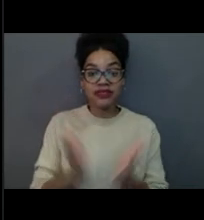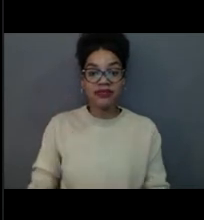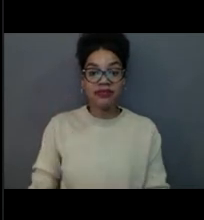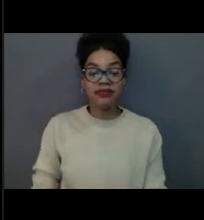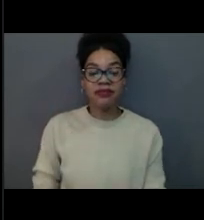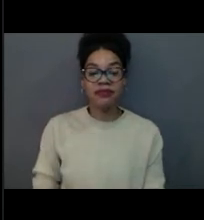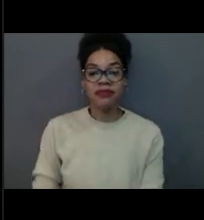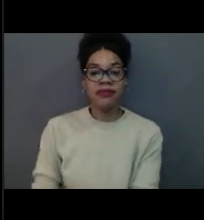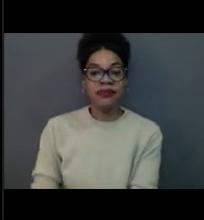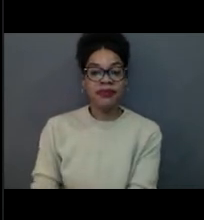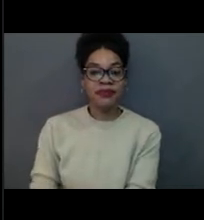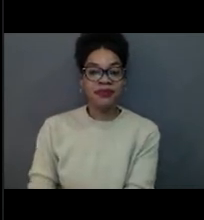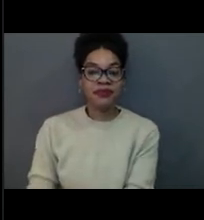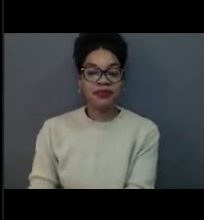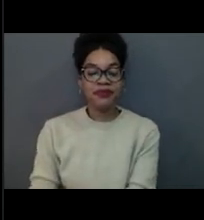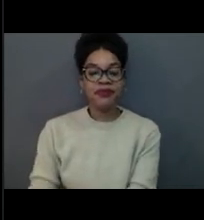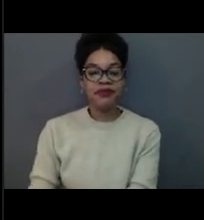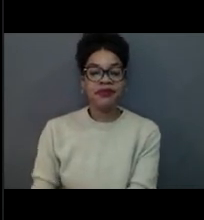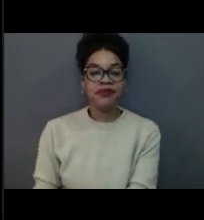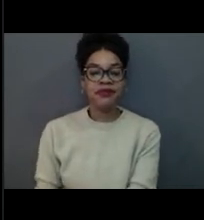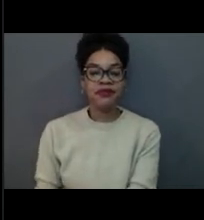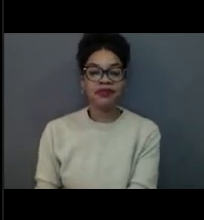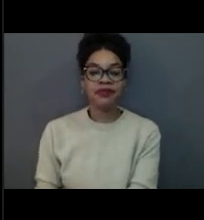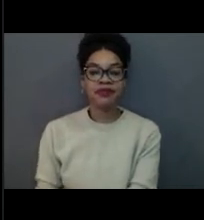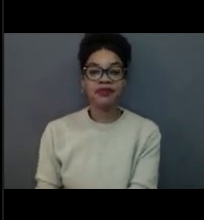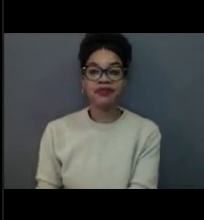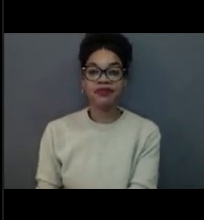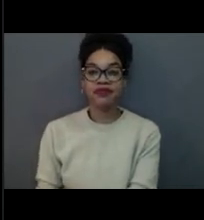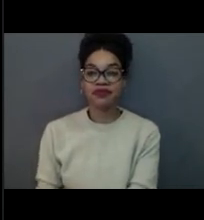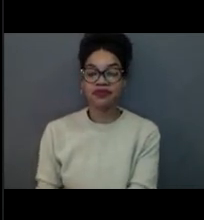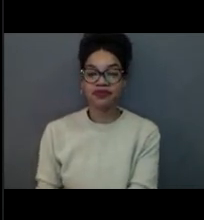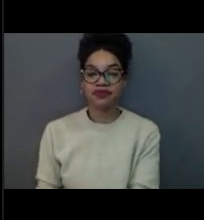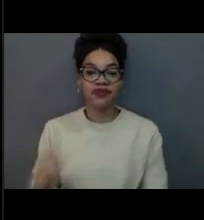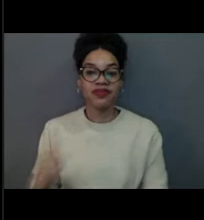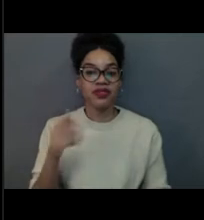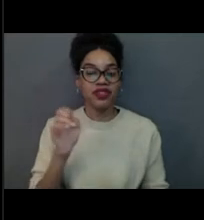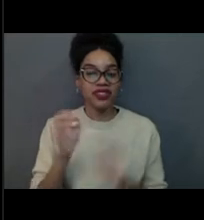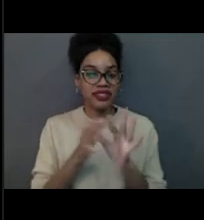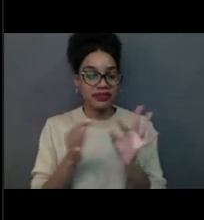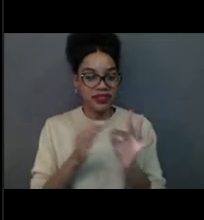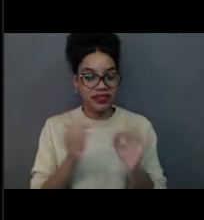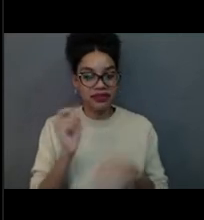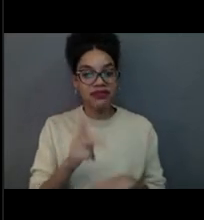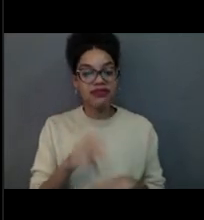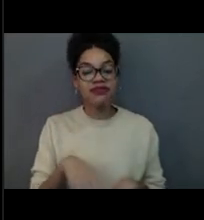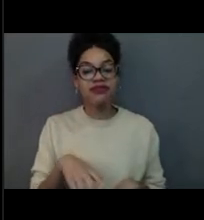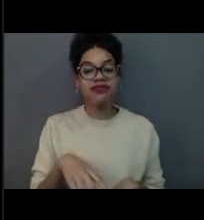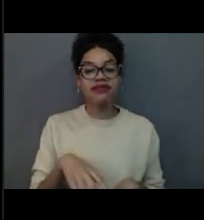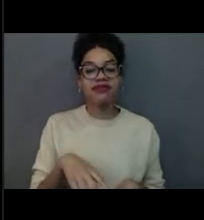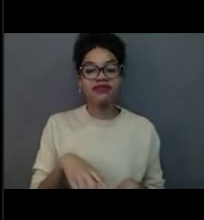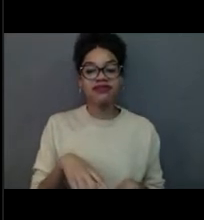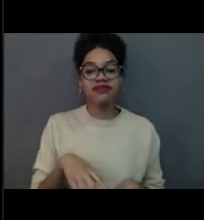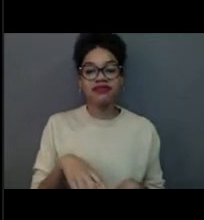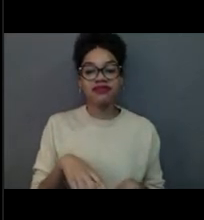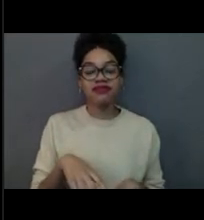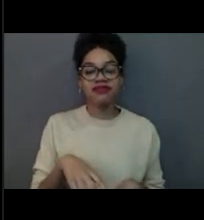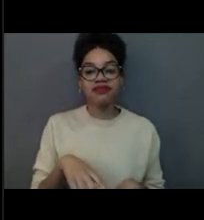about the processing facilities specifically. Okay, so this is great. This is Grace from the chat box.